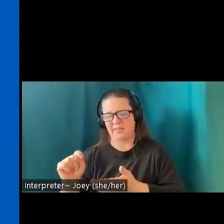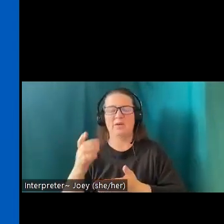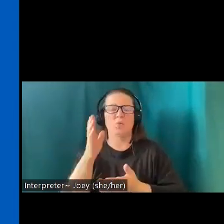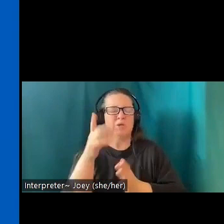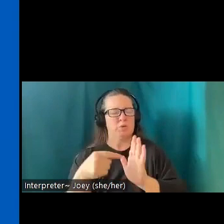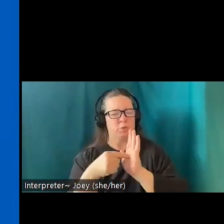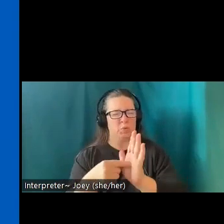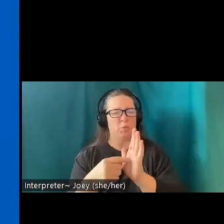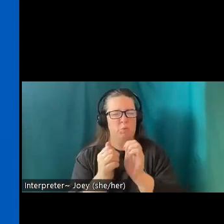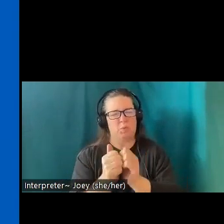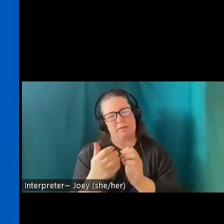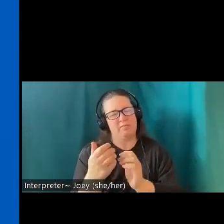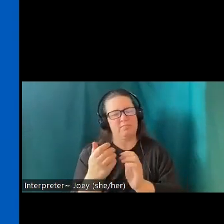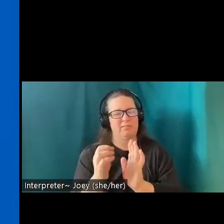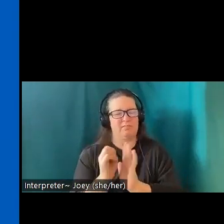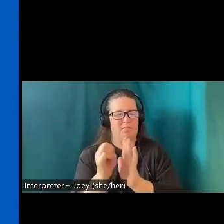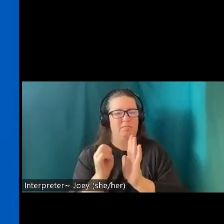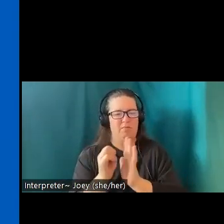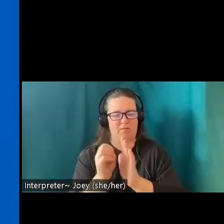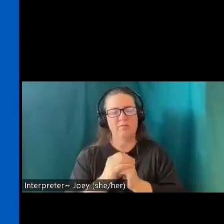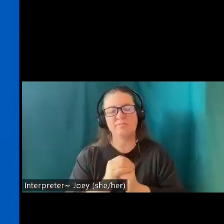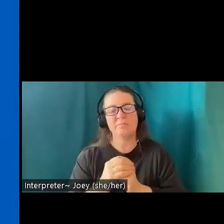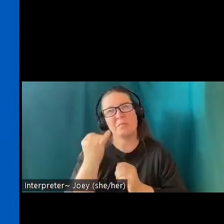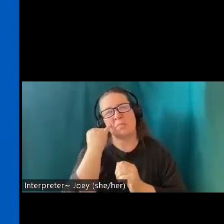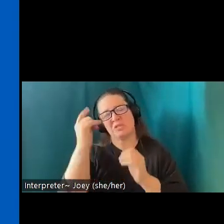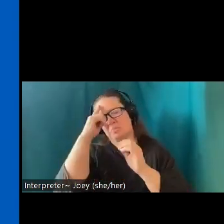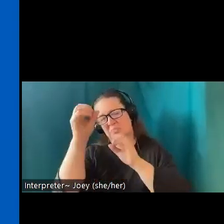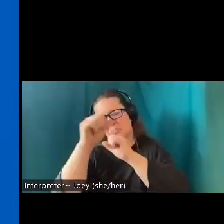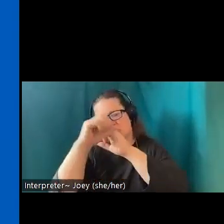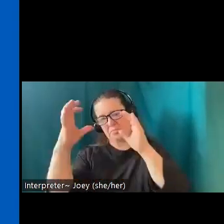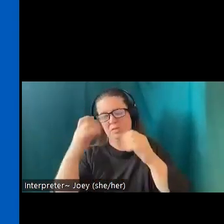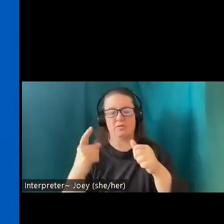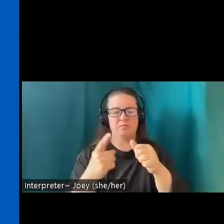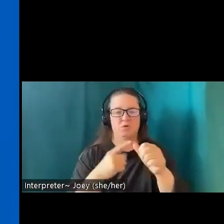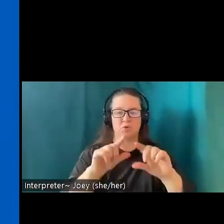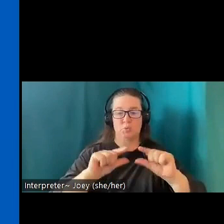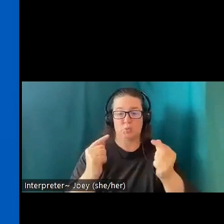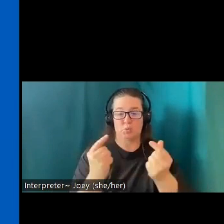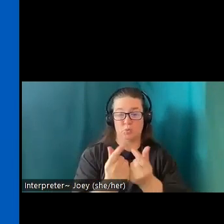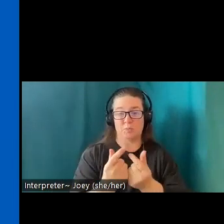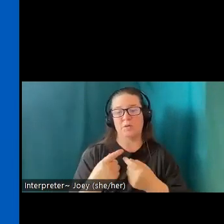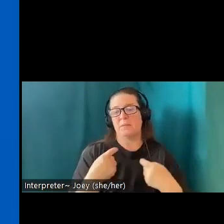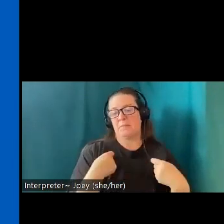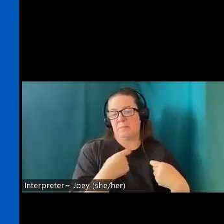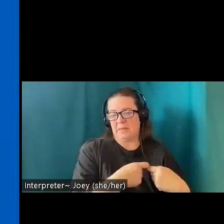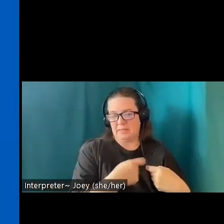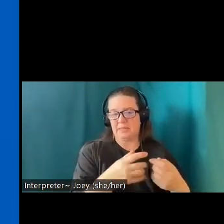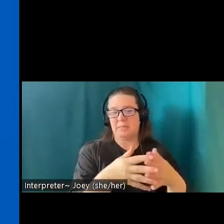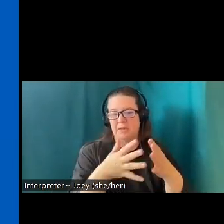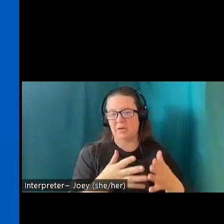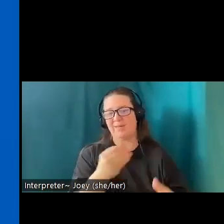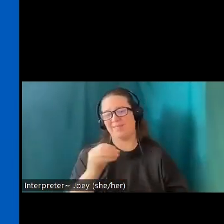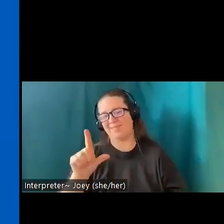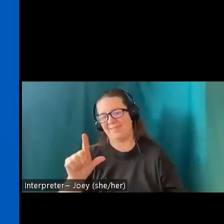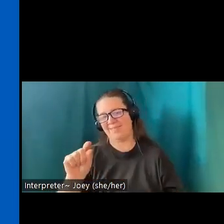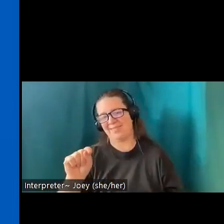2 hypothetical organizations. Let's imagine the first group uplifts Mexican American and Latinx culture in Eastern Washington. The way they